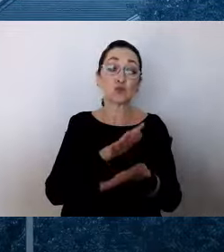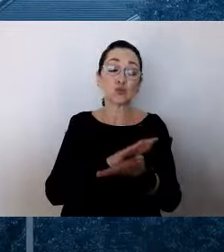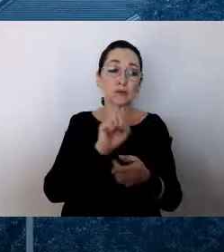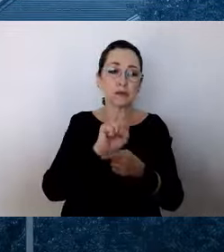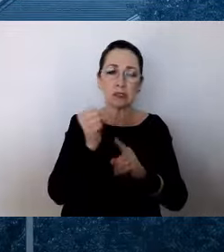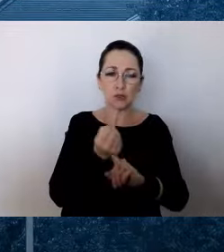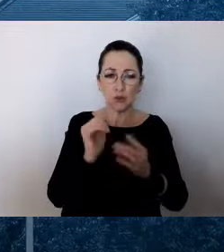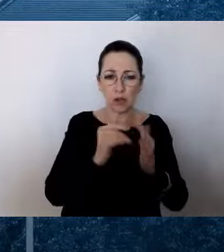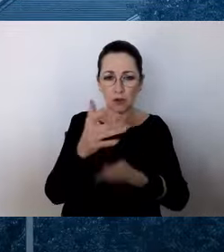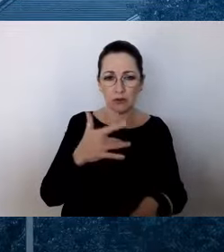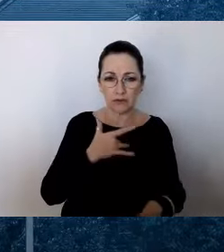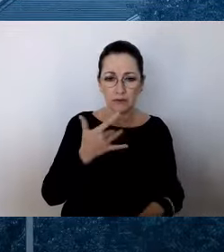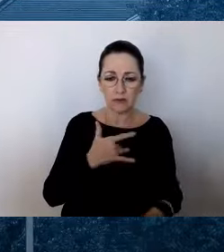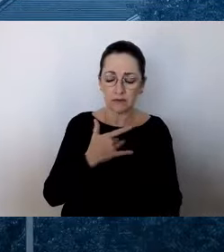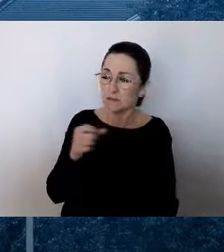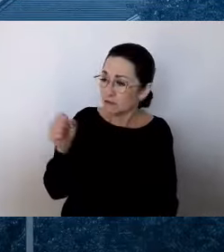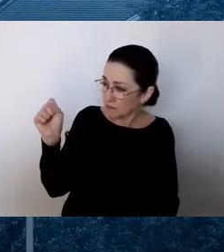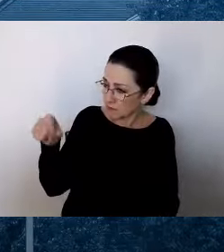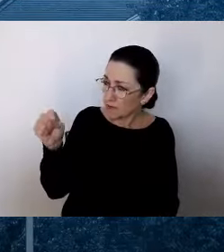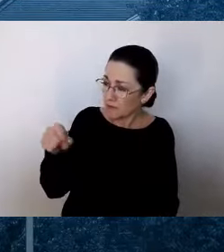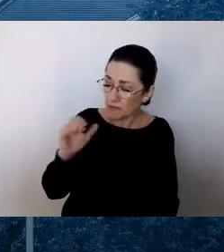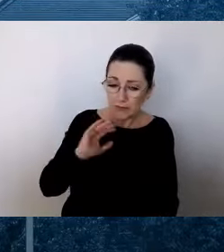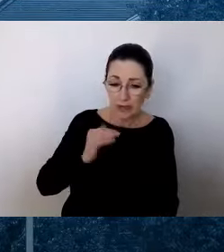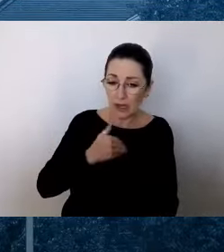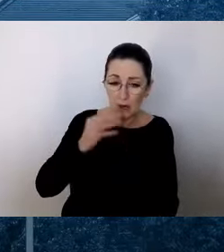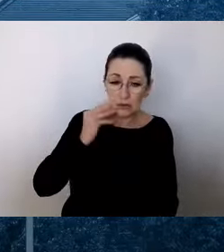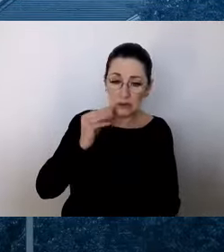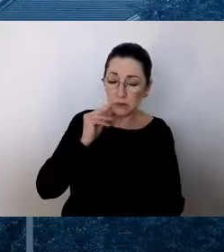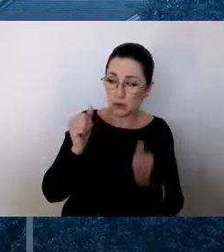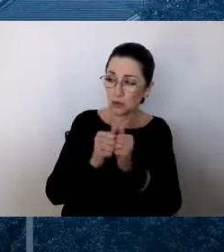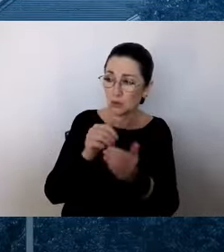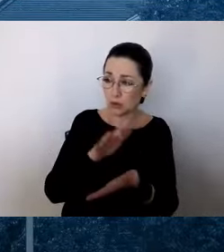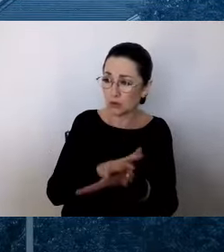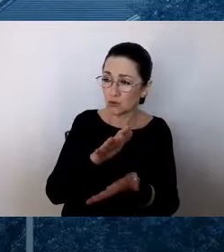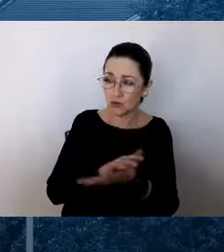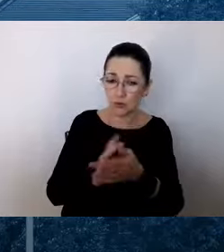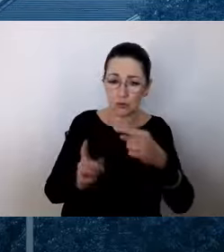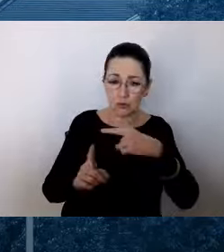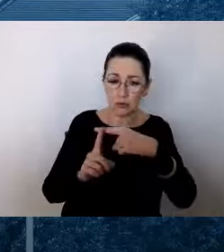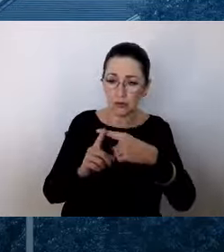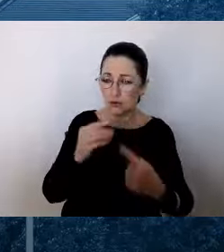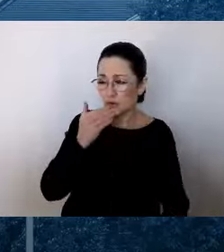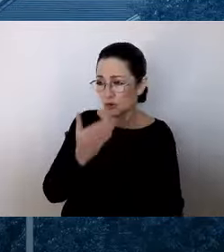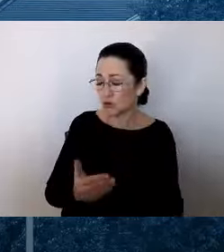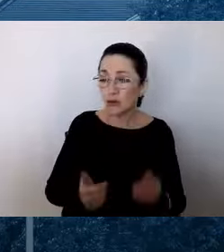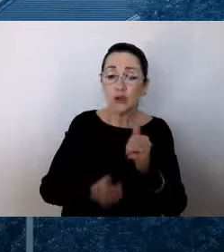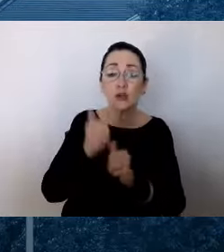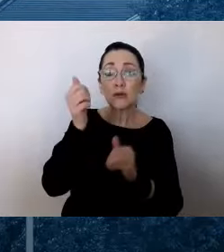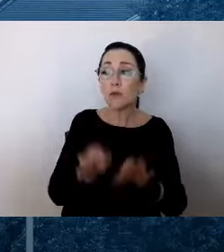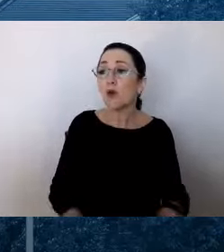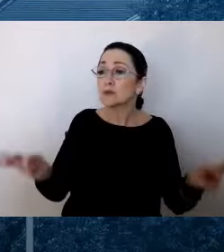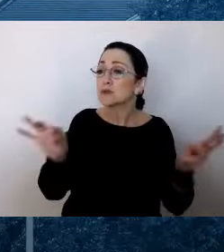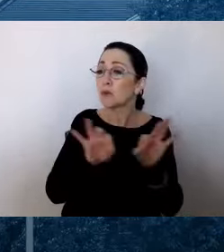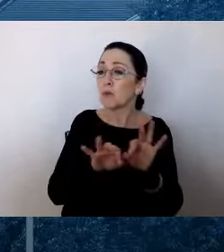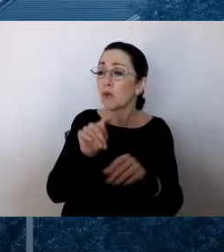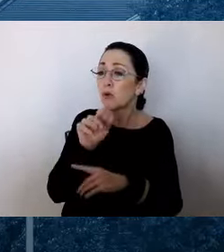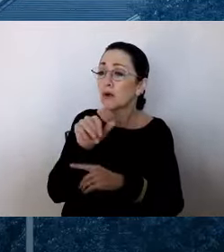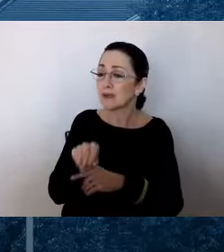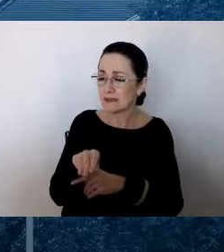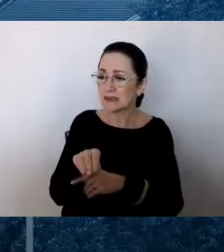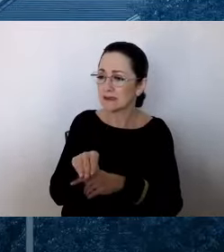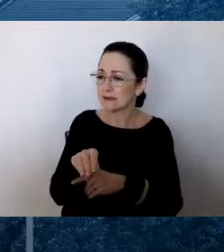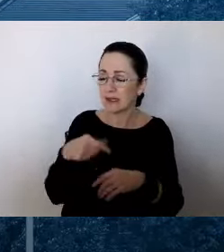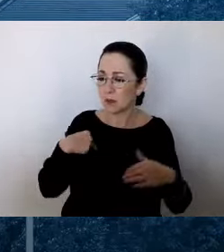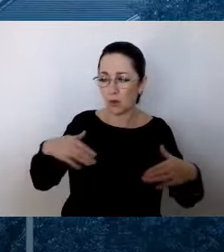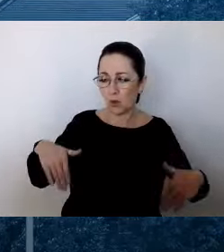our experience in schools has been good in terms of the number of cases. I think the most important thing, Tim, is that we haven't seen spread